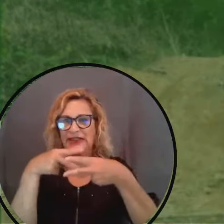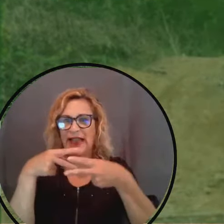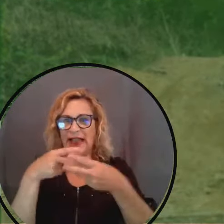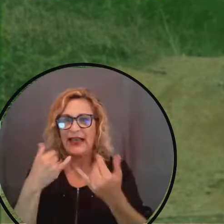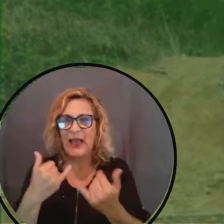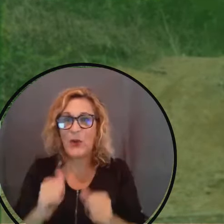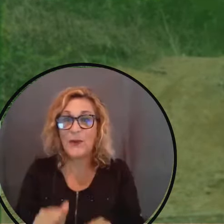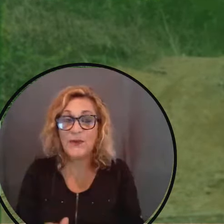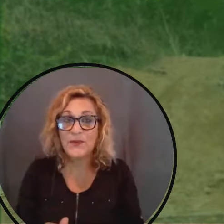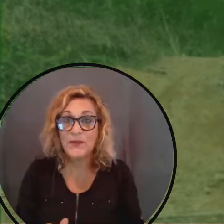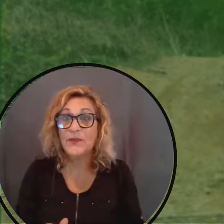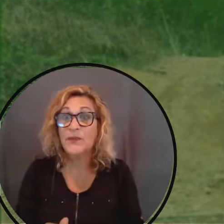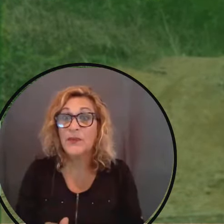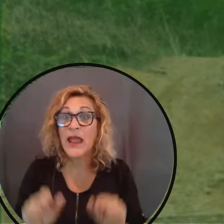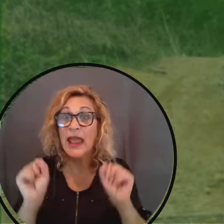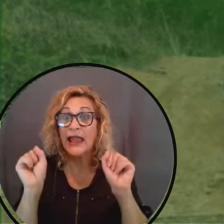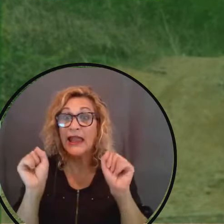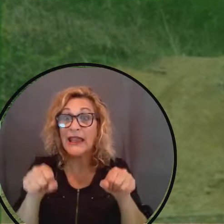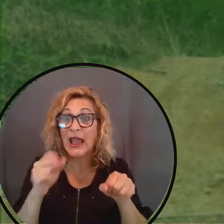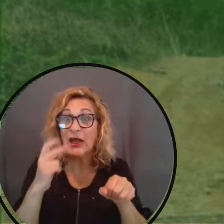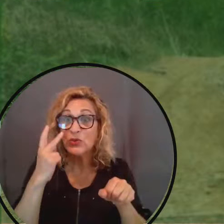Can people see them right now? Because I actually just can't see them.